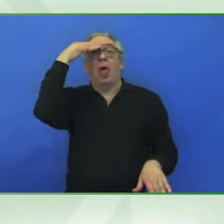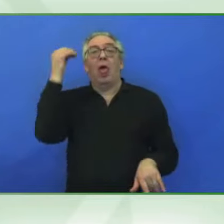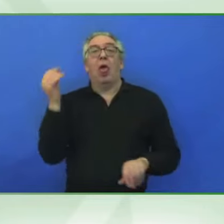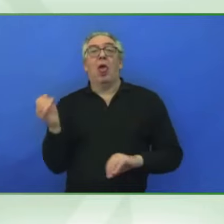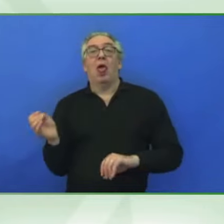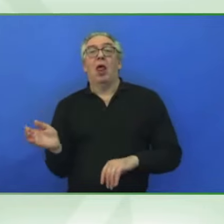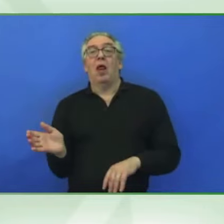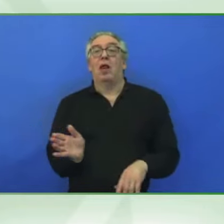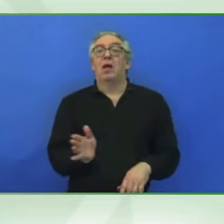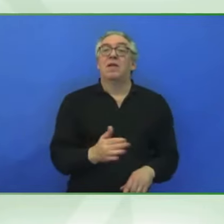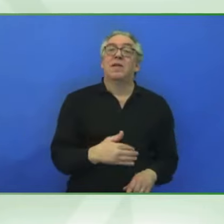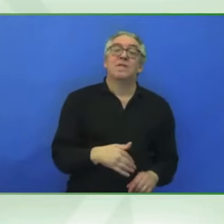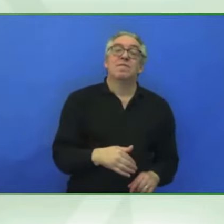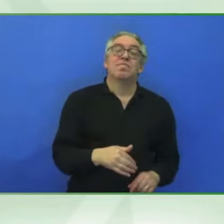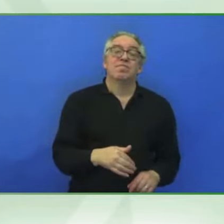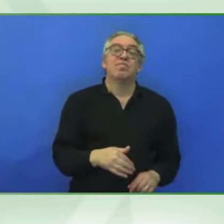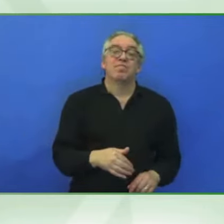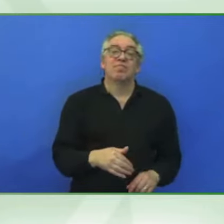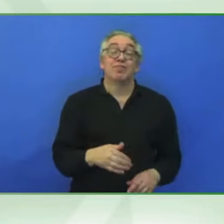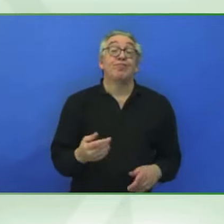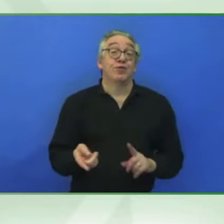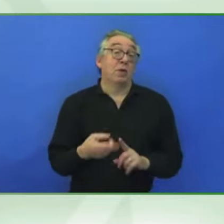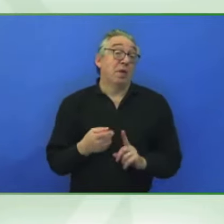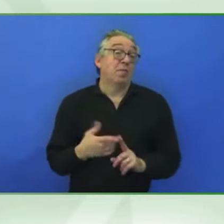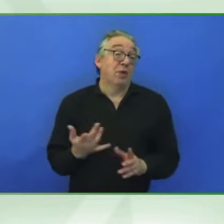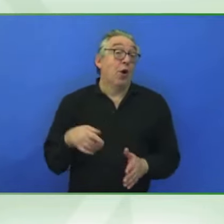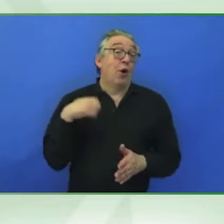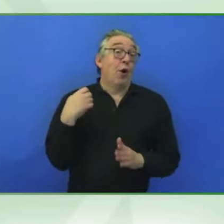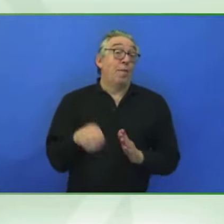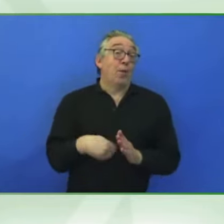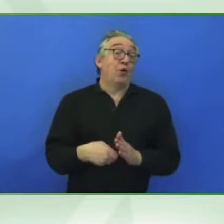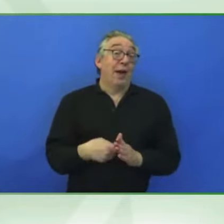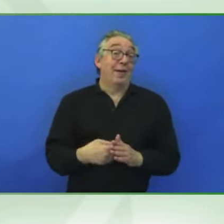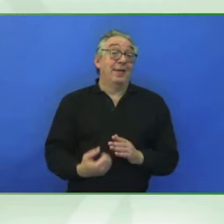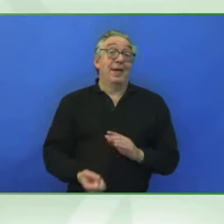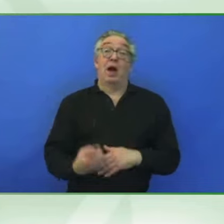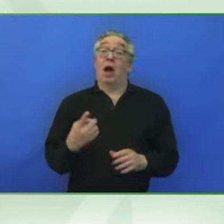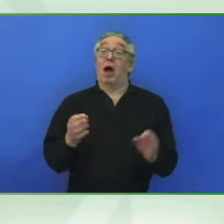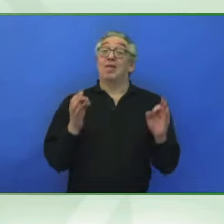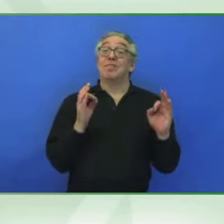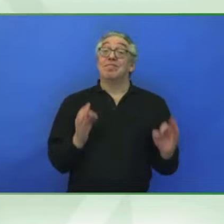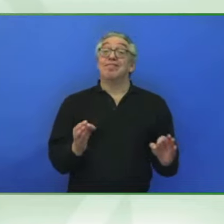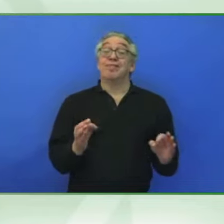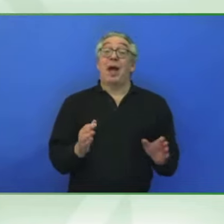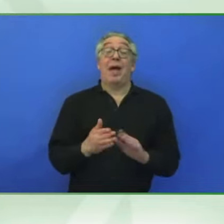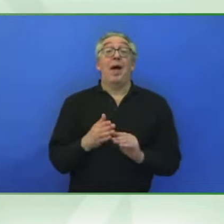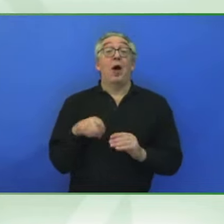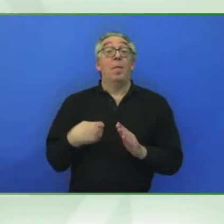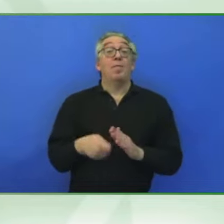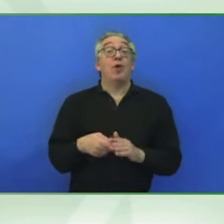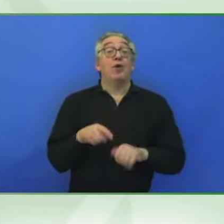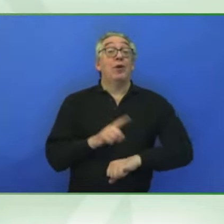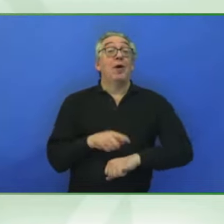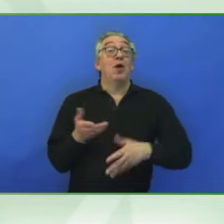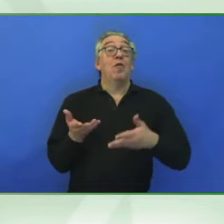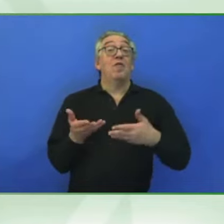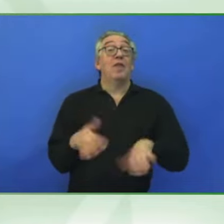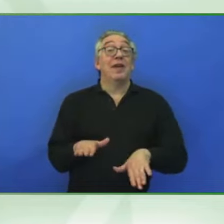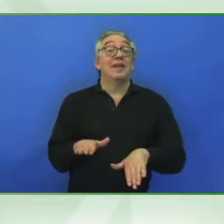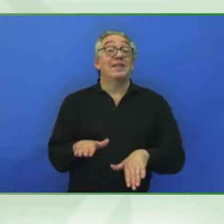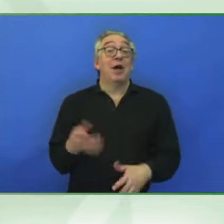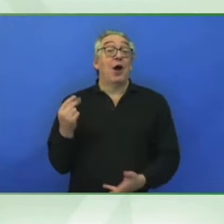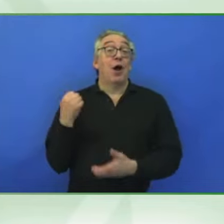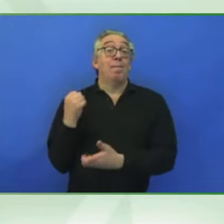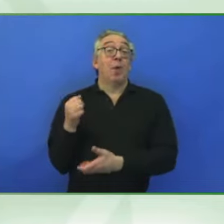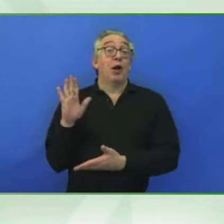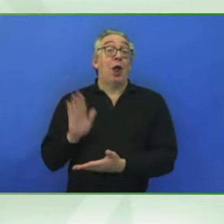just happened, and they are not followed, and nobody just it sometimes happens